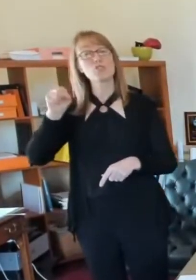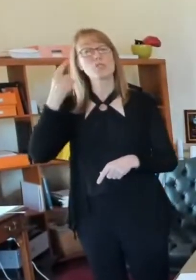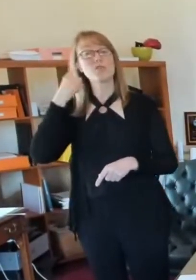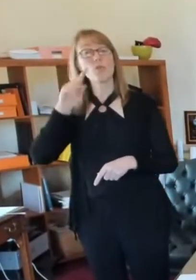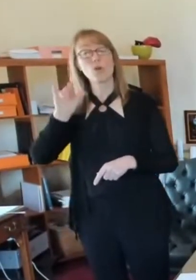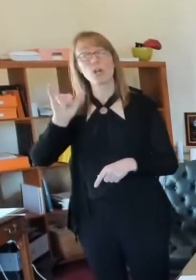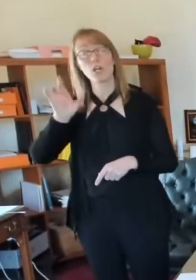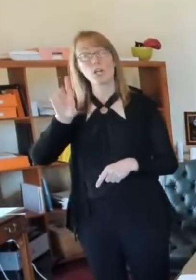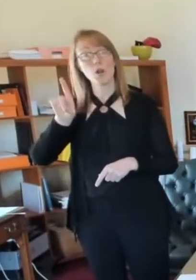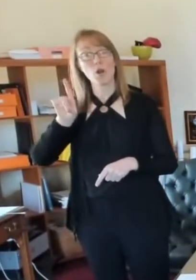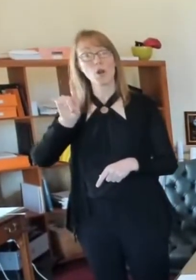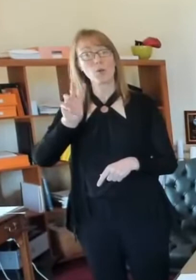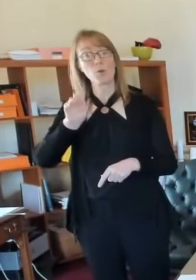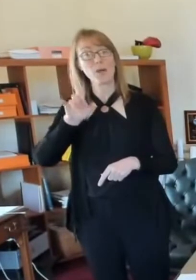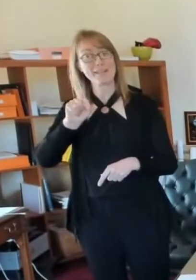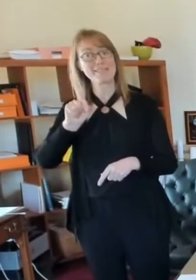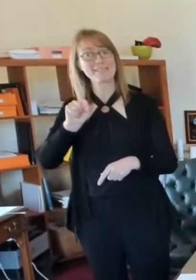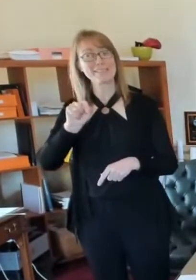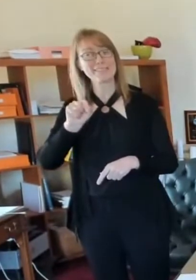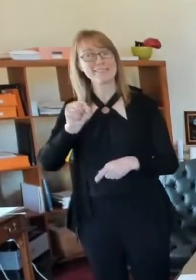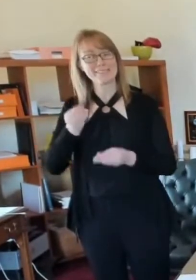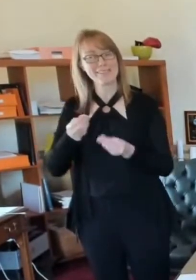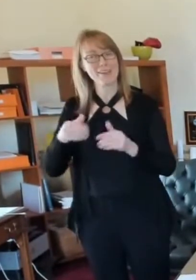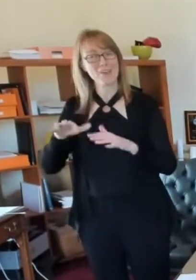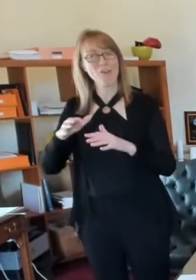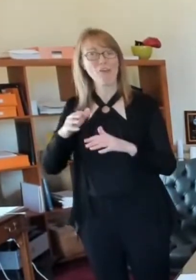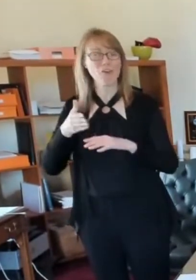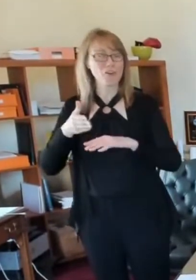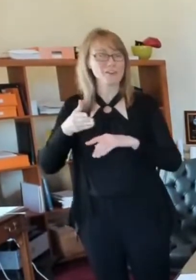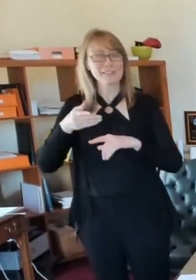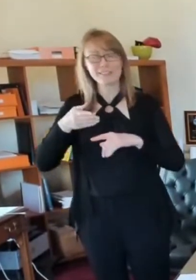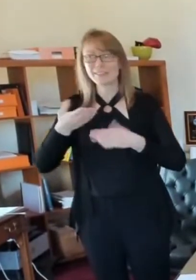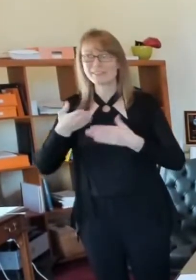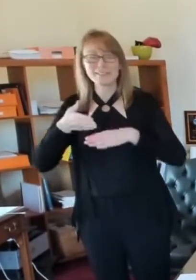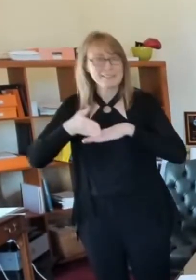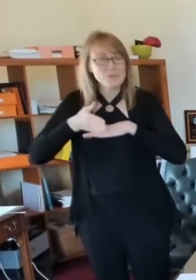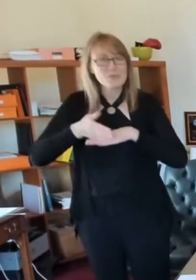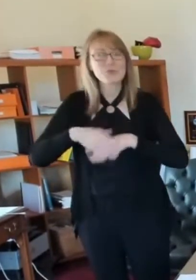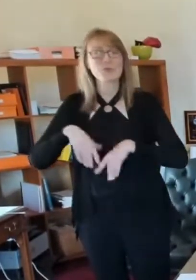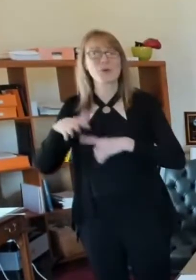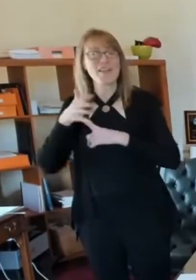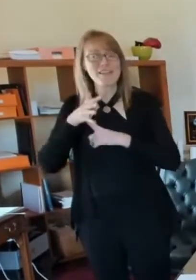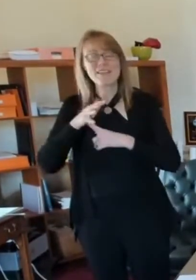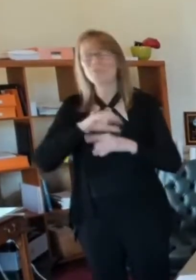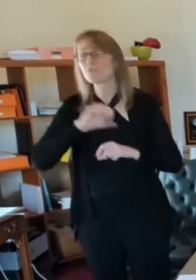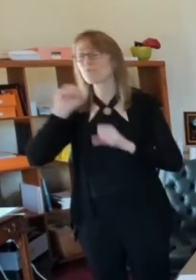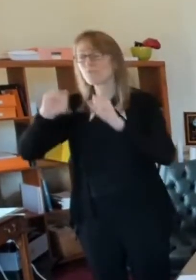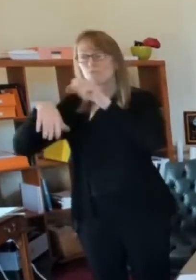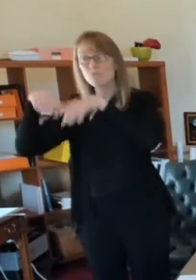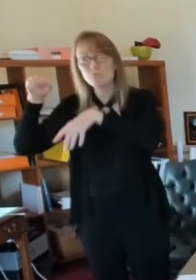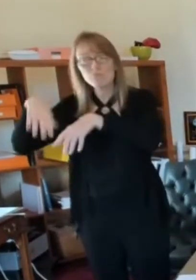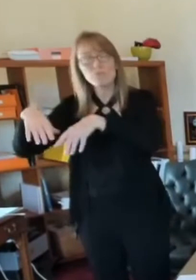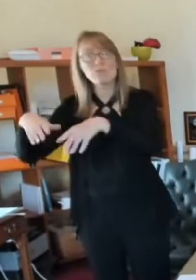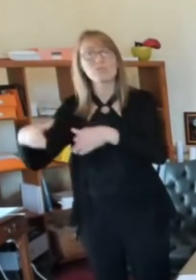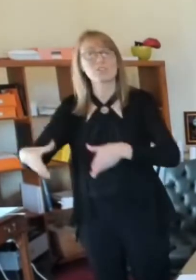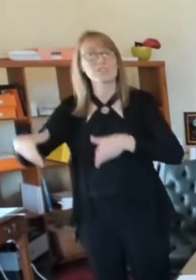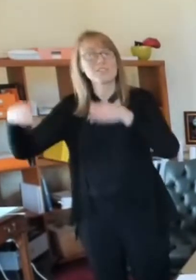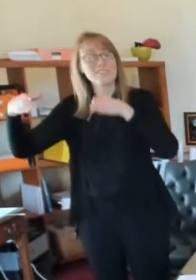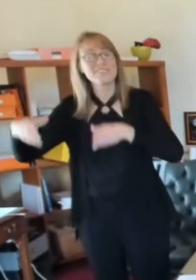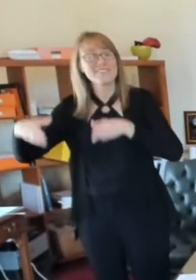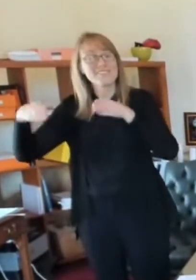That's number one. You know, if you can rake them onto a sheet or plastic tarp or something, it's pretty easy to take them to the alley and put them in the dumpster if you